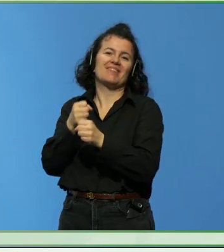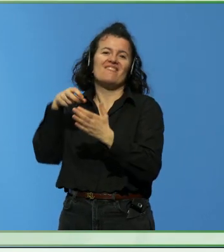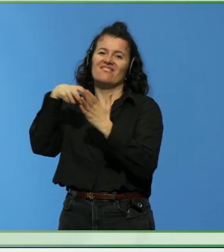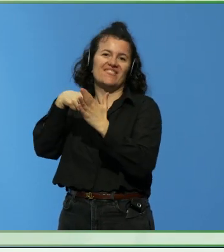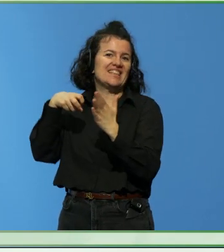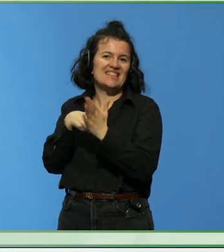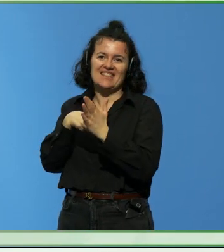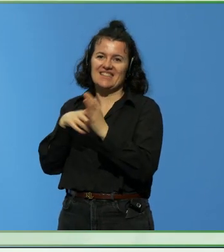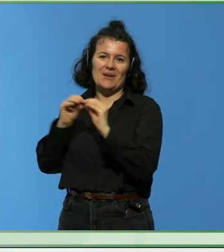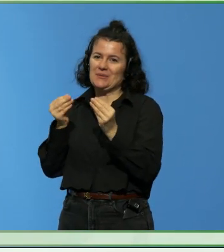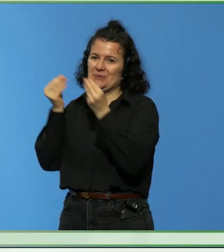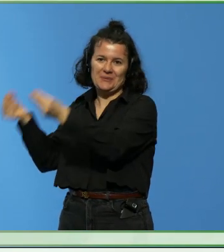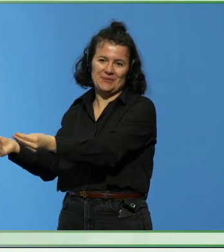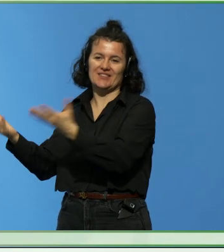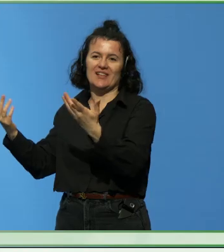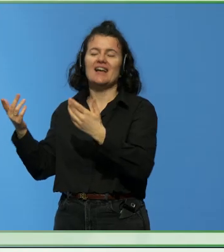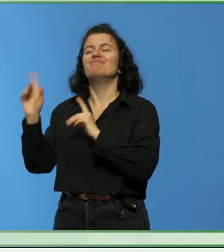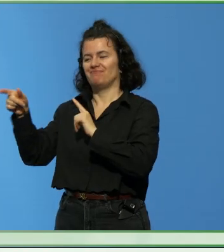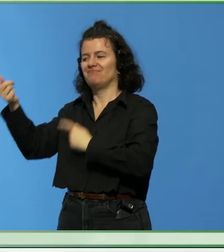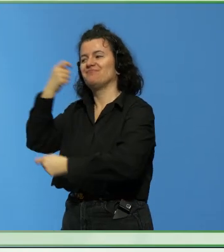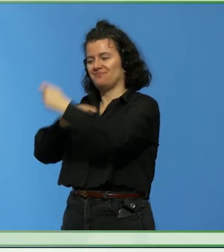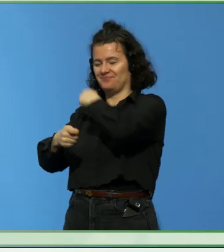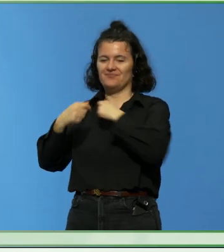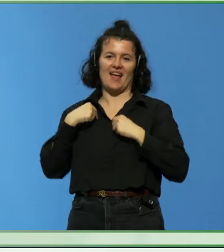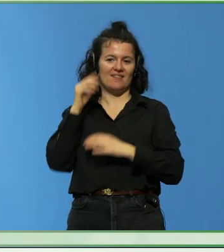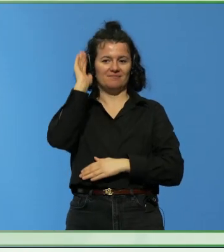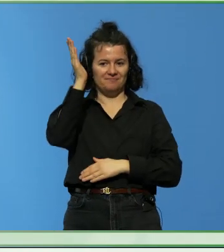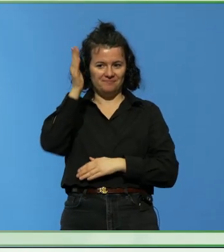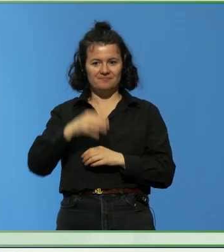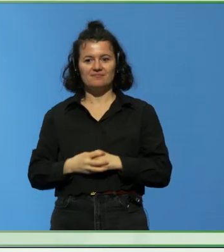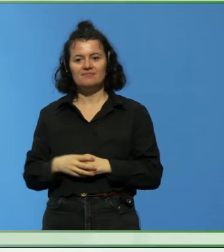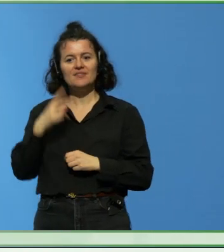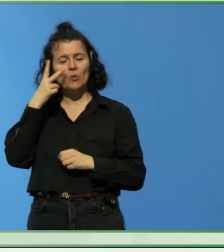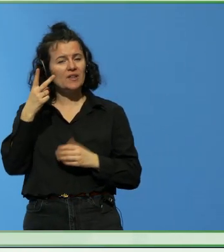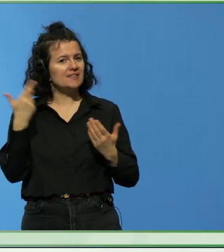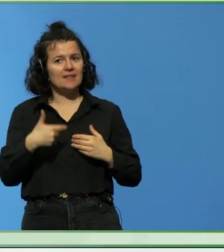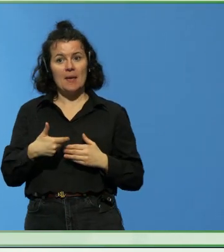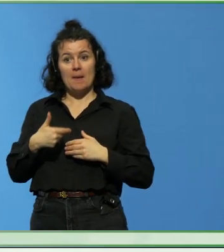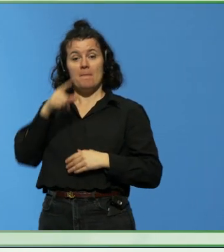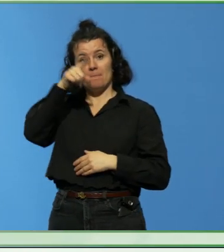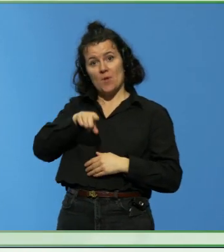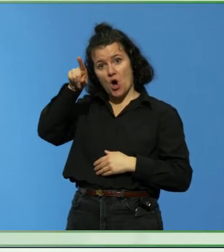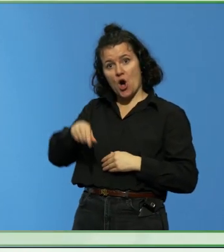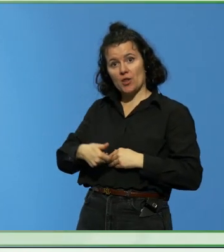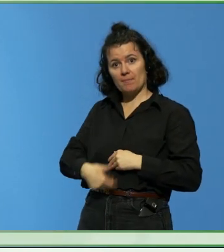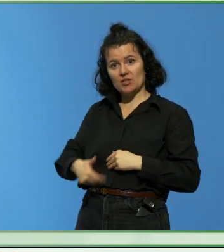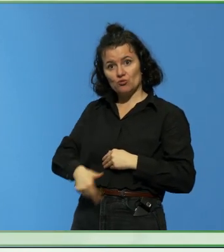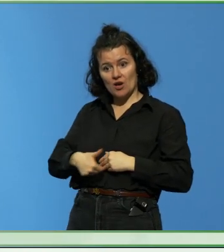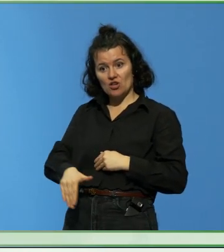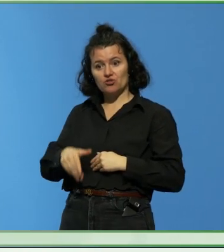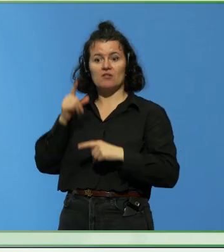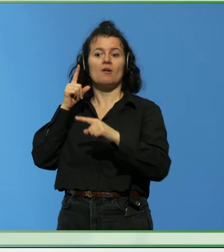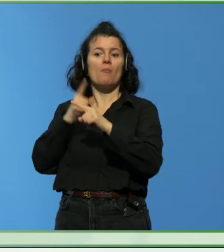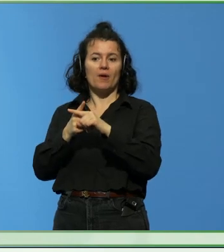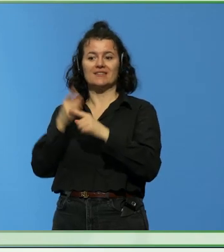So, stigma related to menstruation and disability intersects, leading to poorer menstrual health outcomes for women and girls with